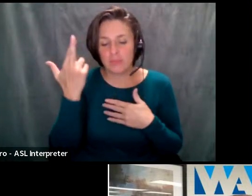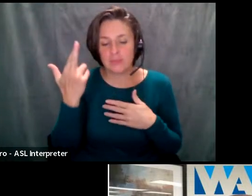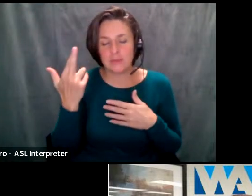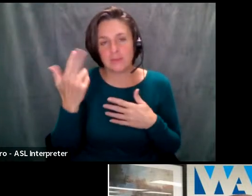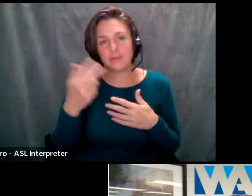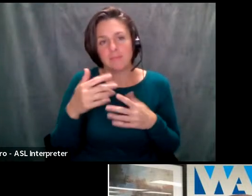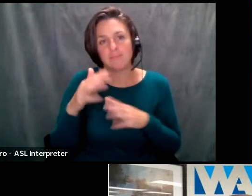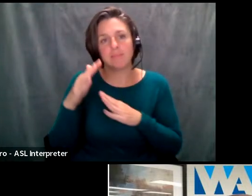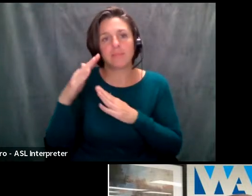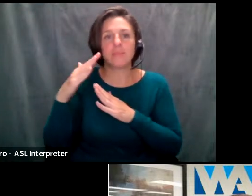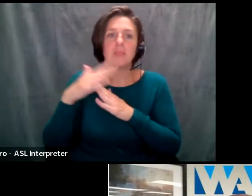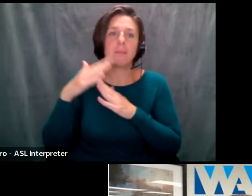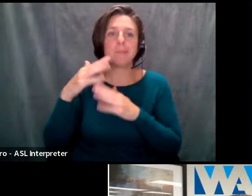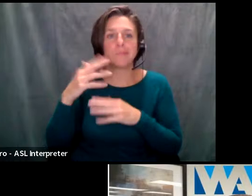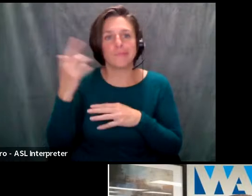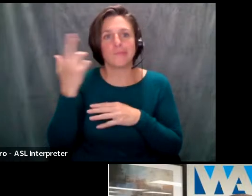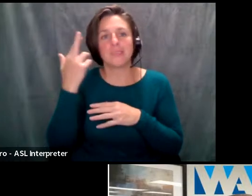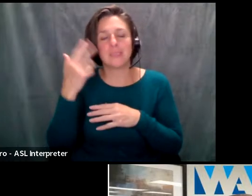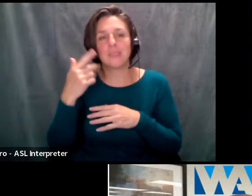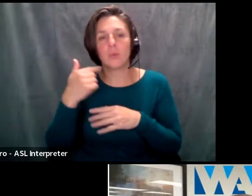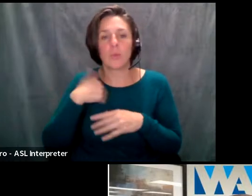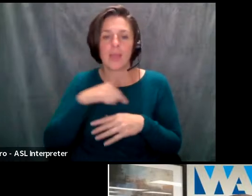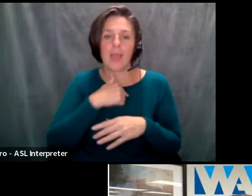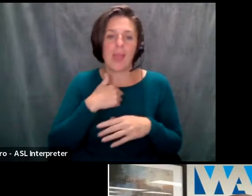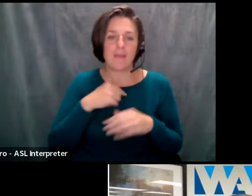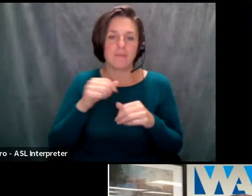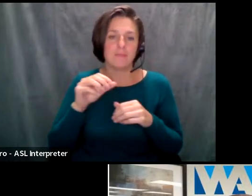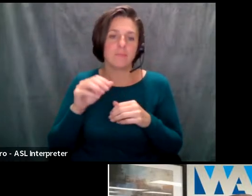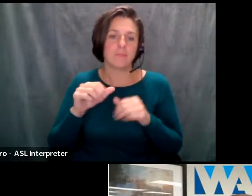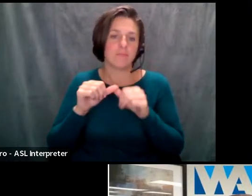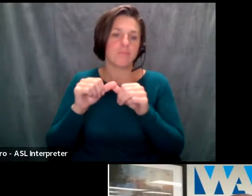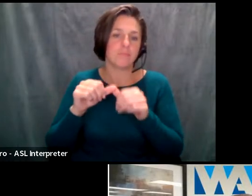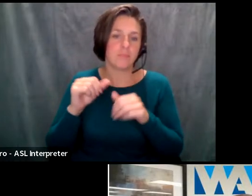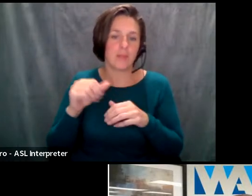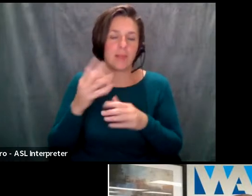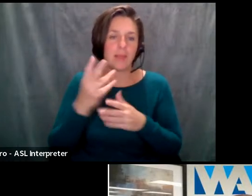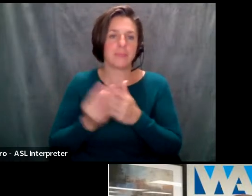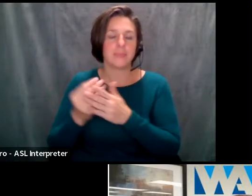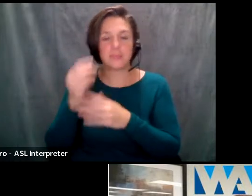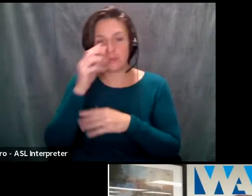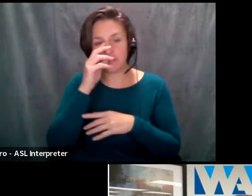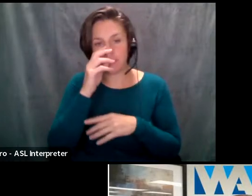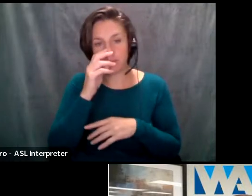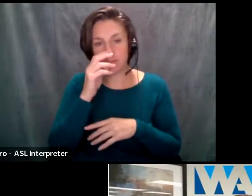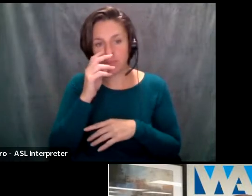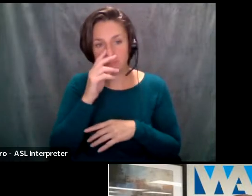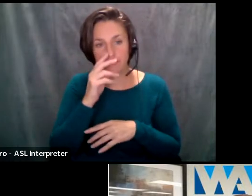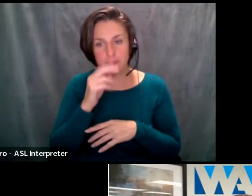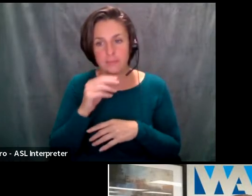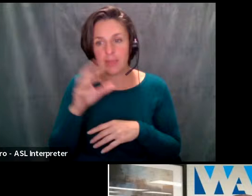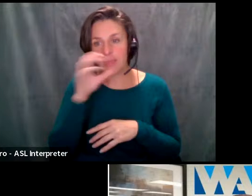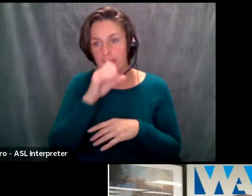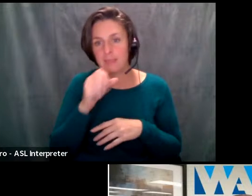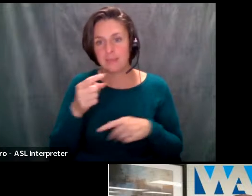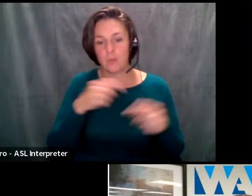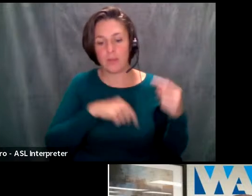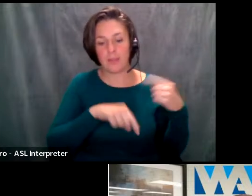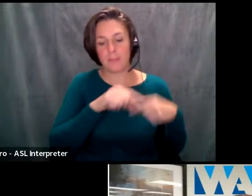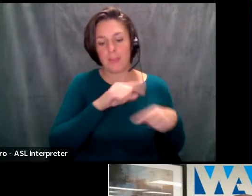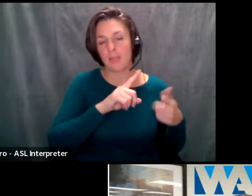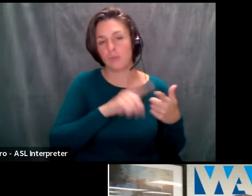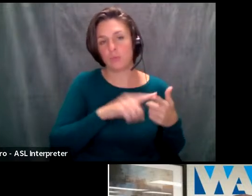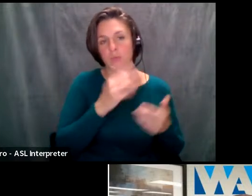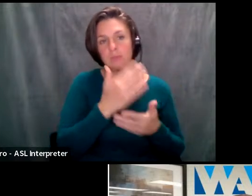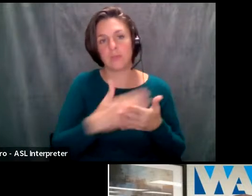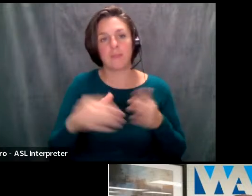that we have, absenteeism. Okay, thank you. And I guess going back to some of the